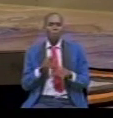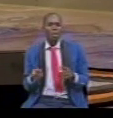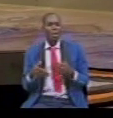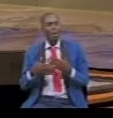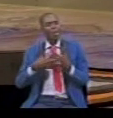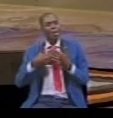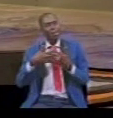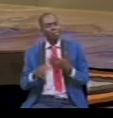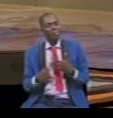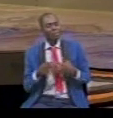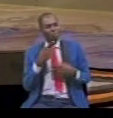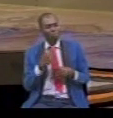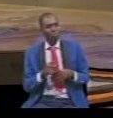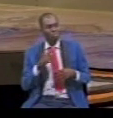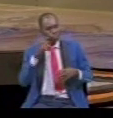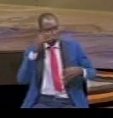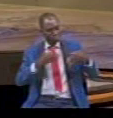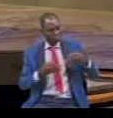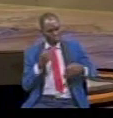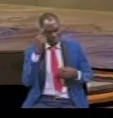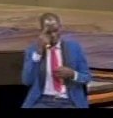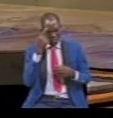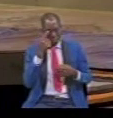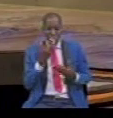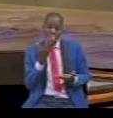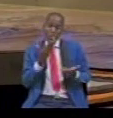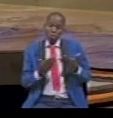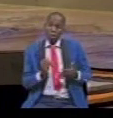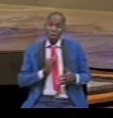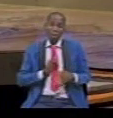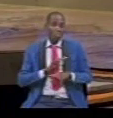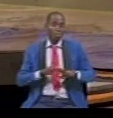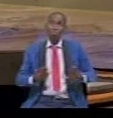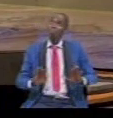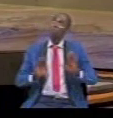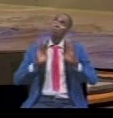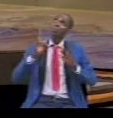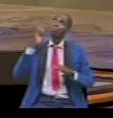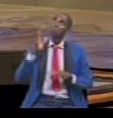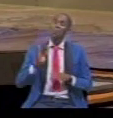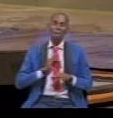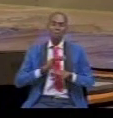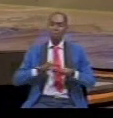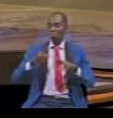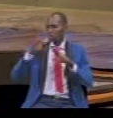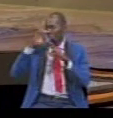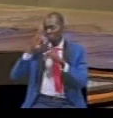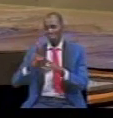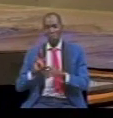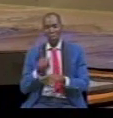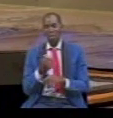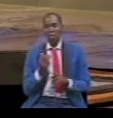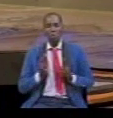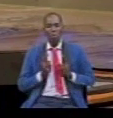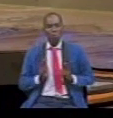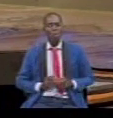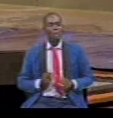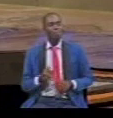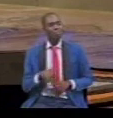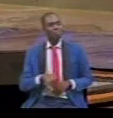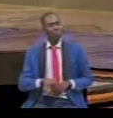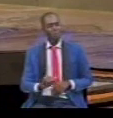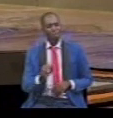said within himself, though I fear not God, nor regard man, yet